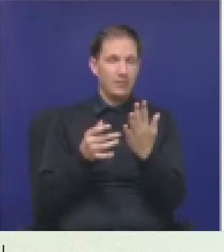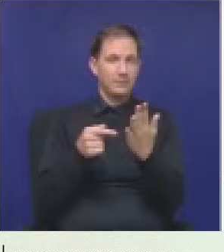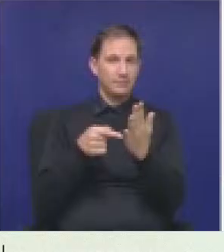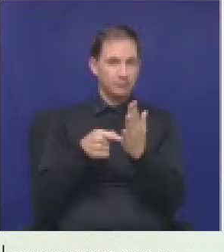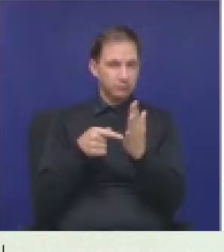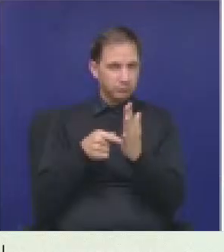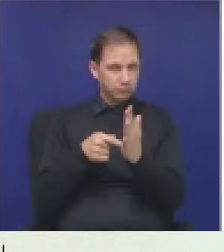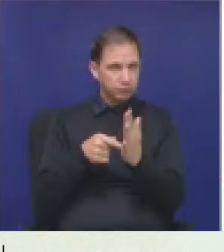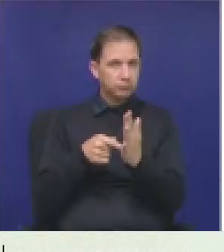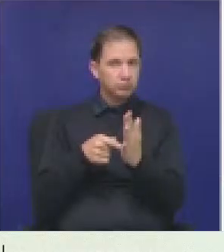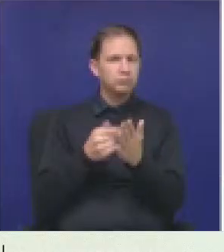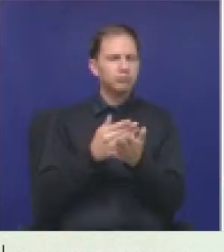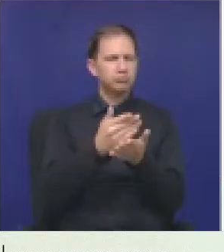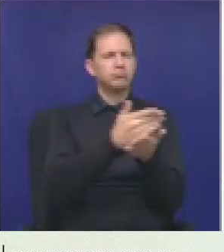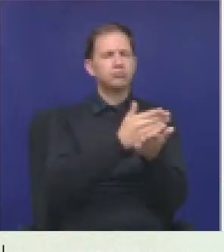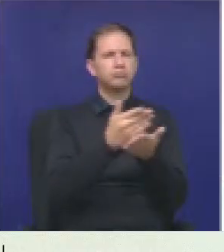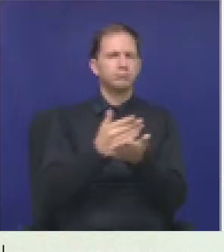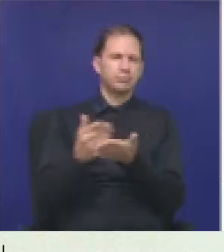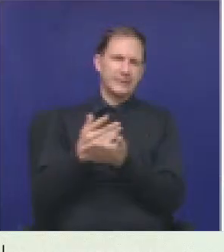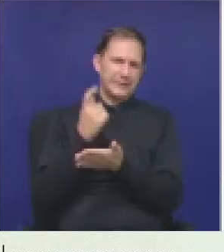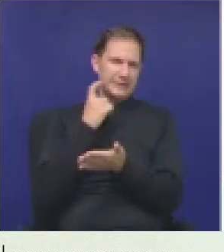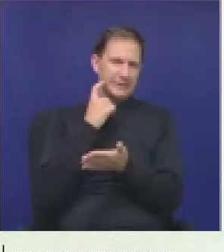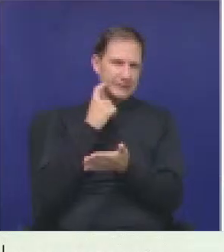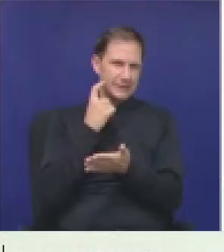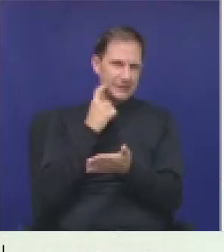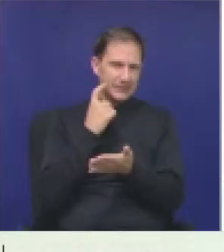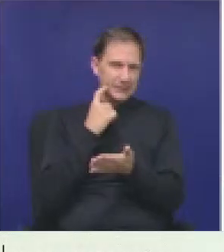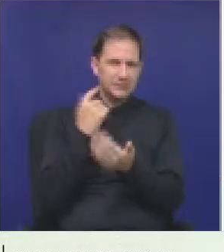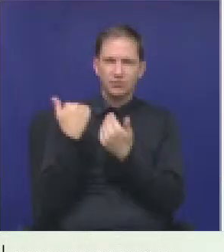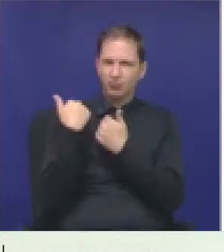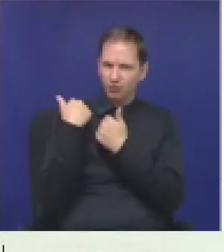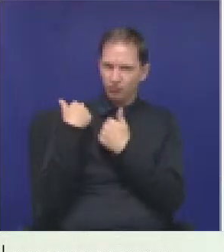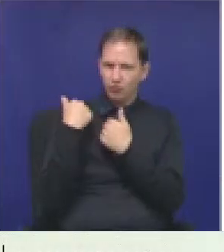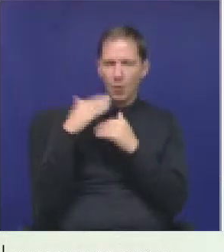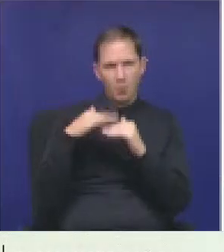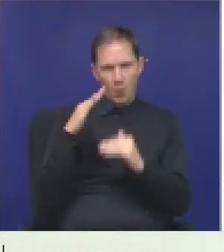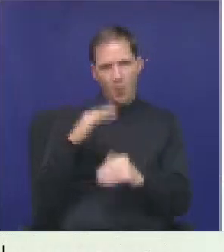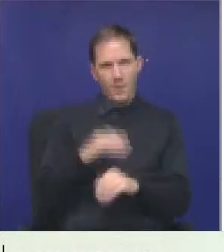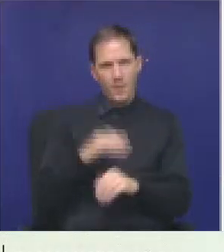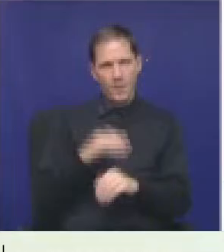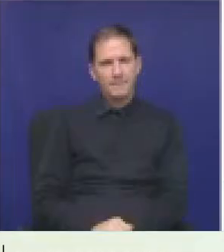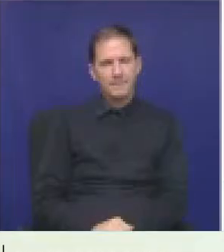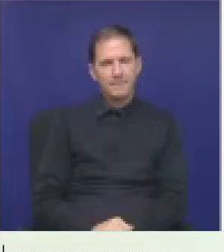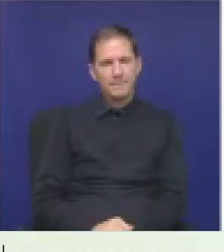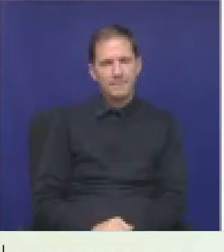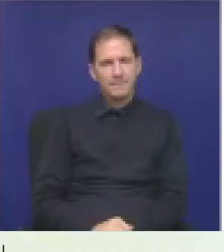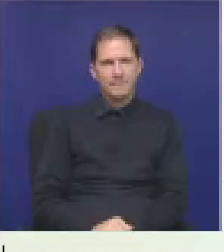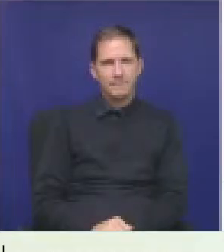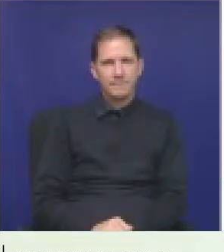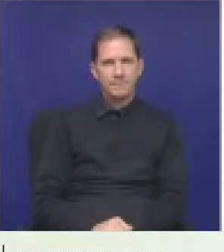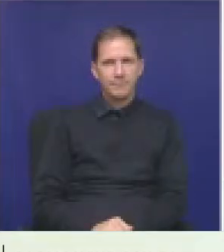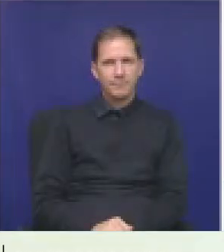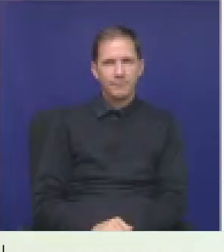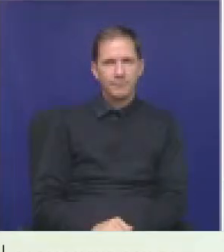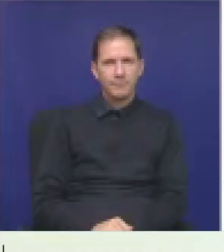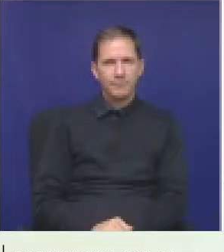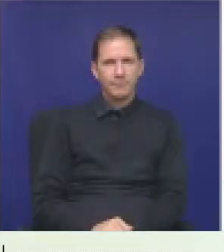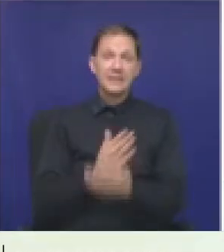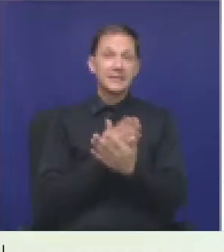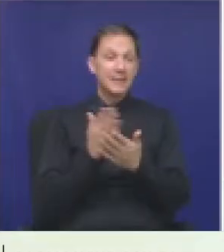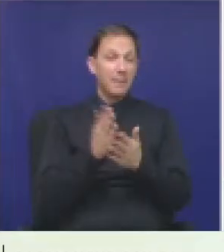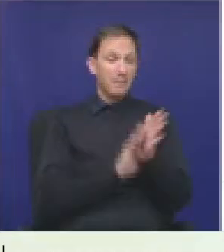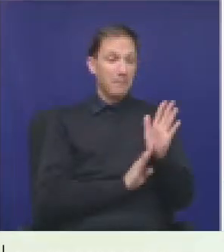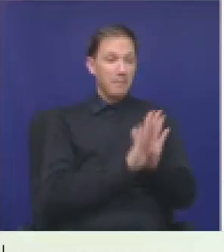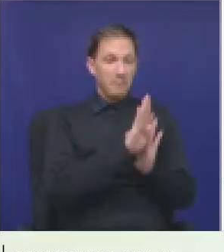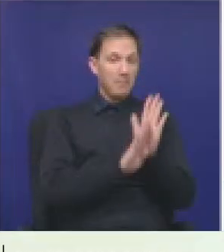enable data sharing, integration, and security. Allow me to highlight some of the performance and progress we have made